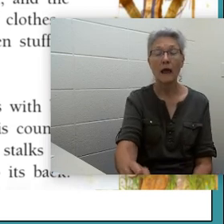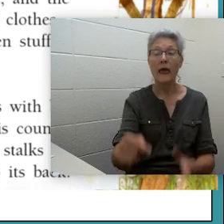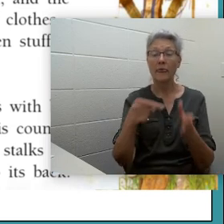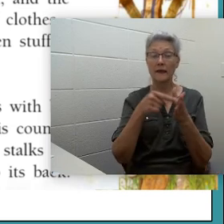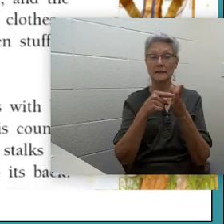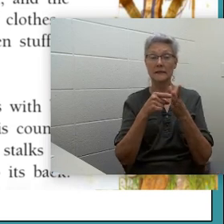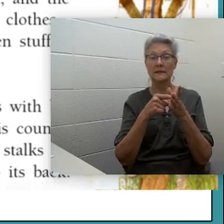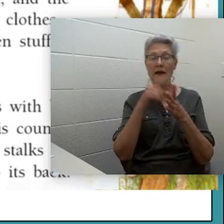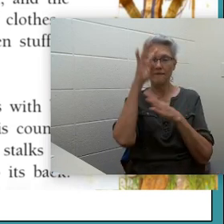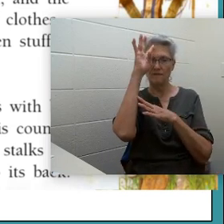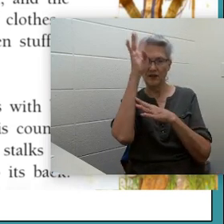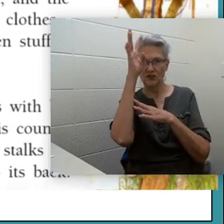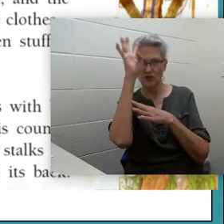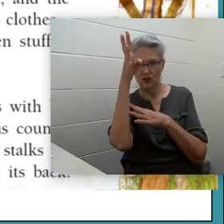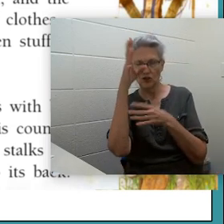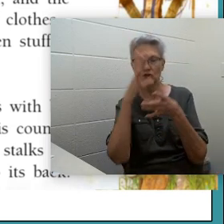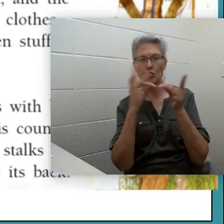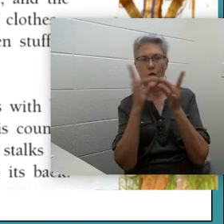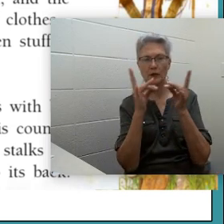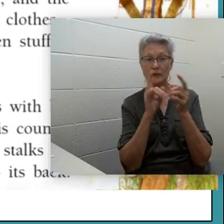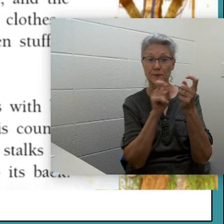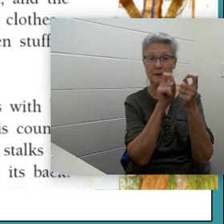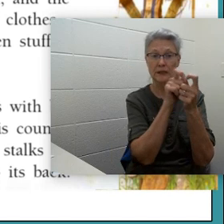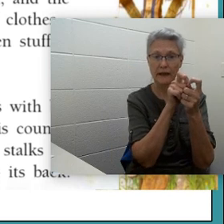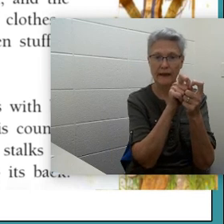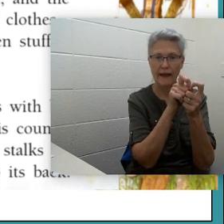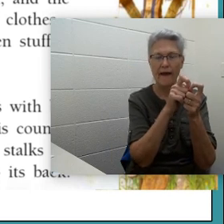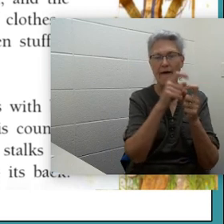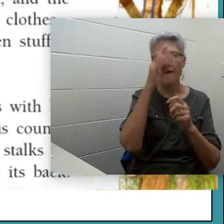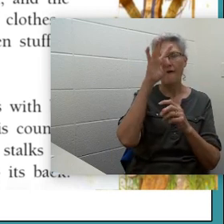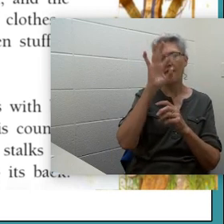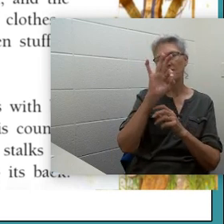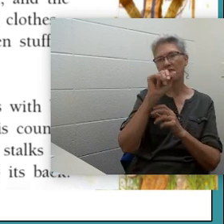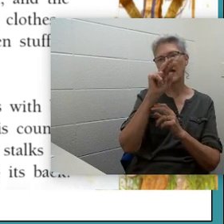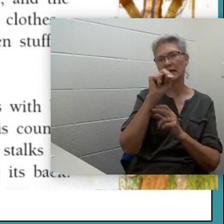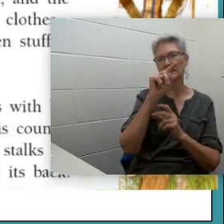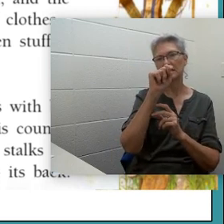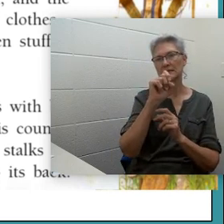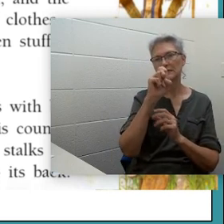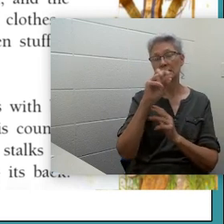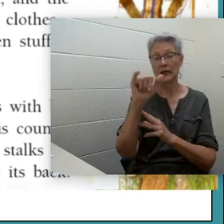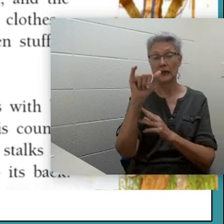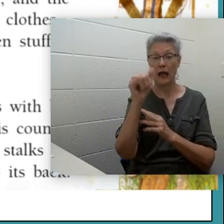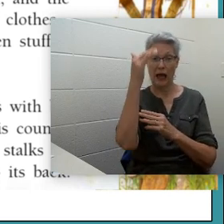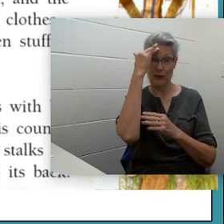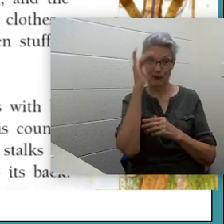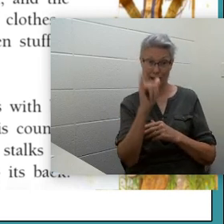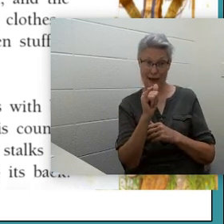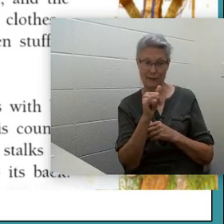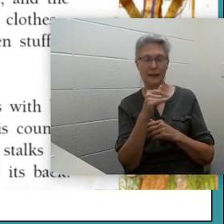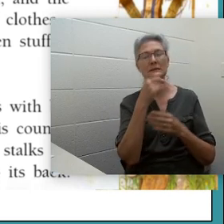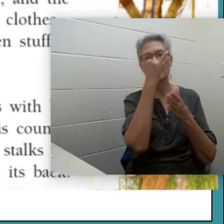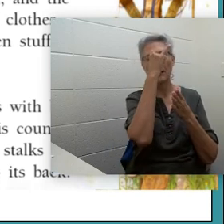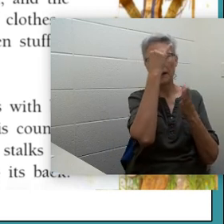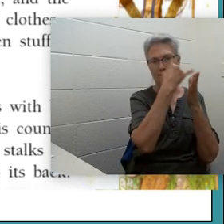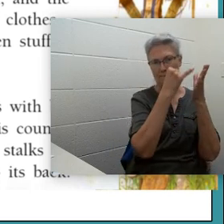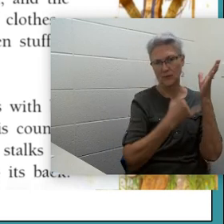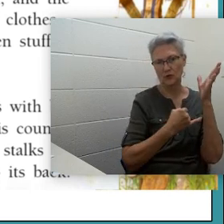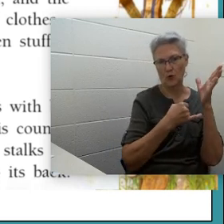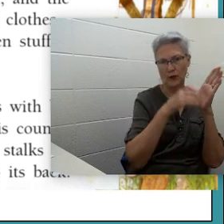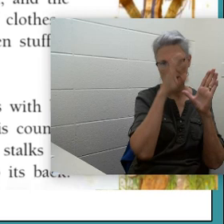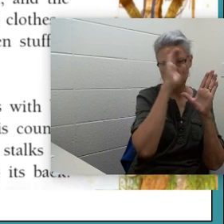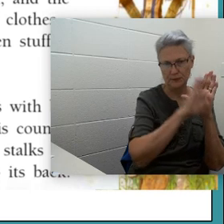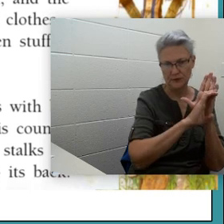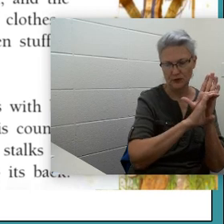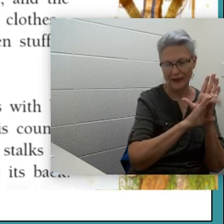This is a fictional text, specifically a fantasy. I knew that because of the pictures that were drawn.